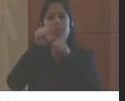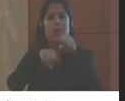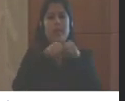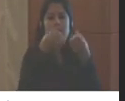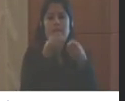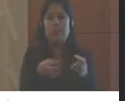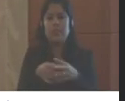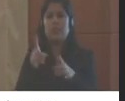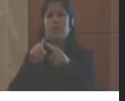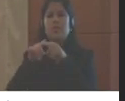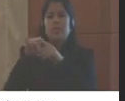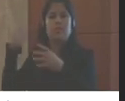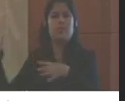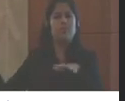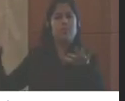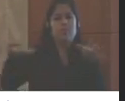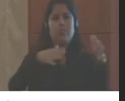for